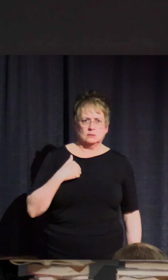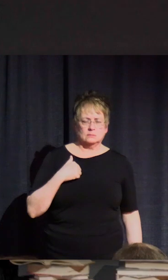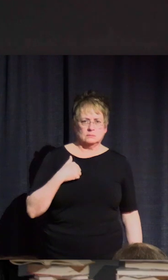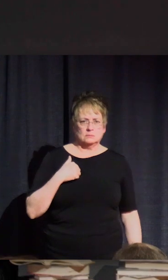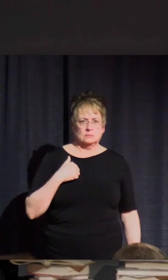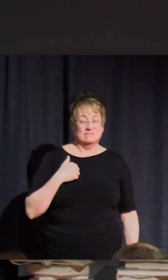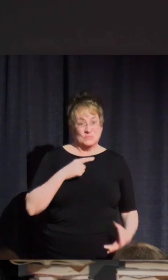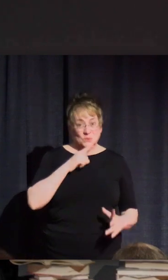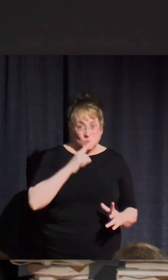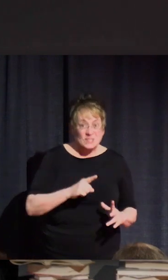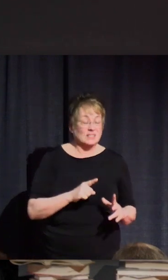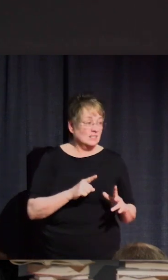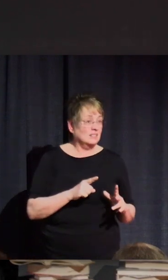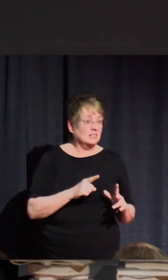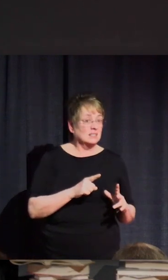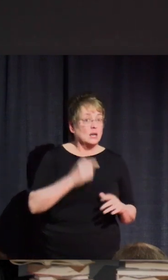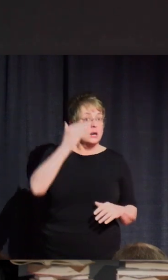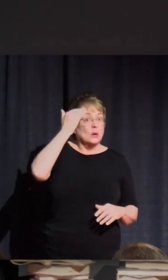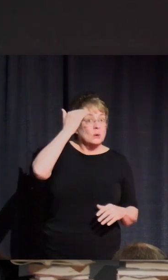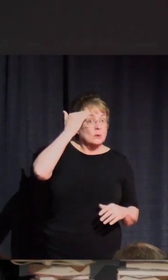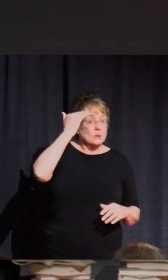At its root, awareness is all about